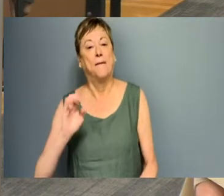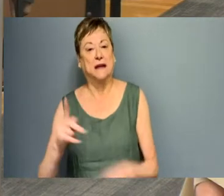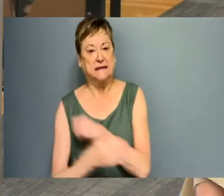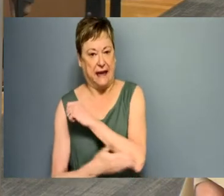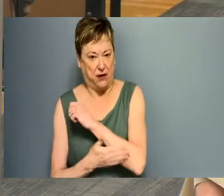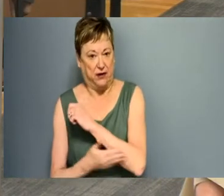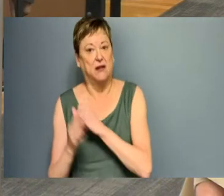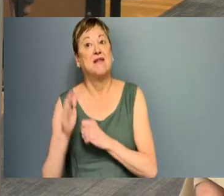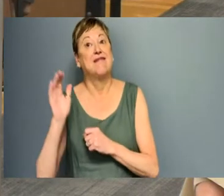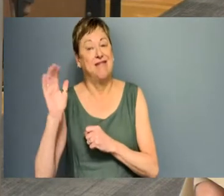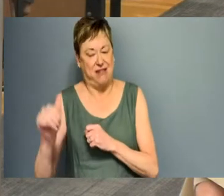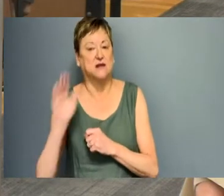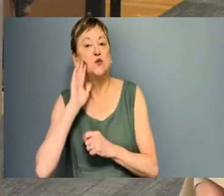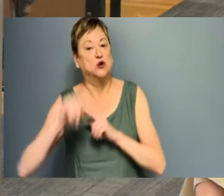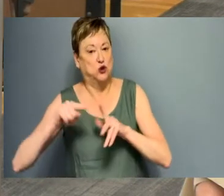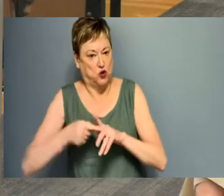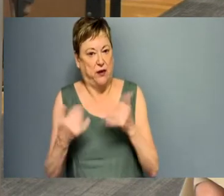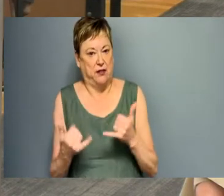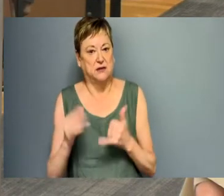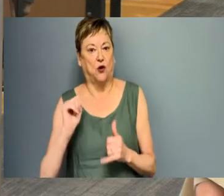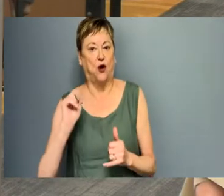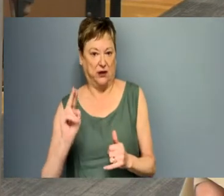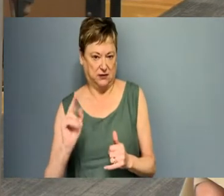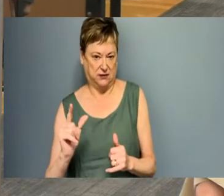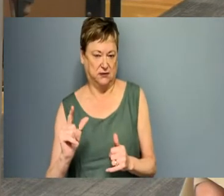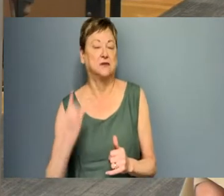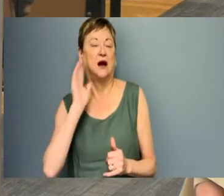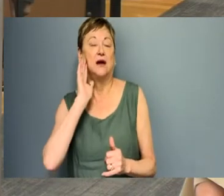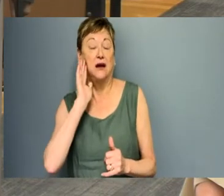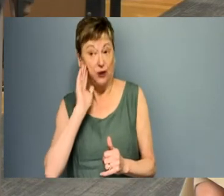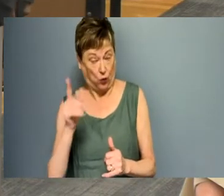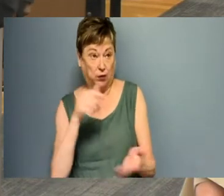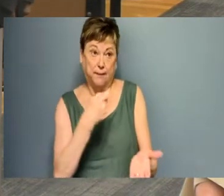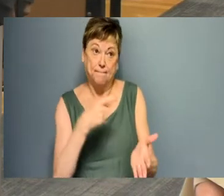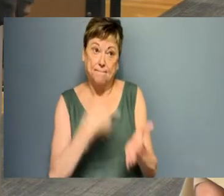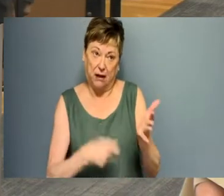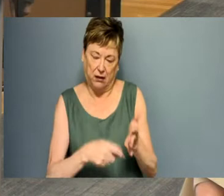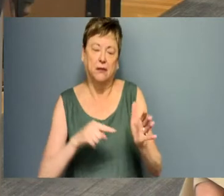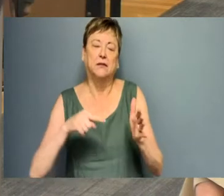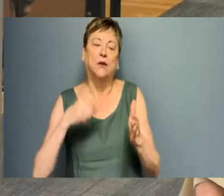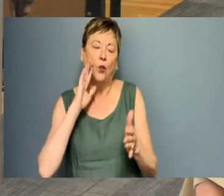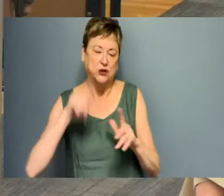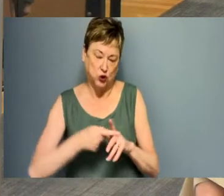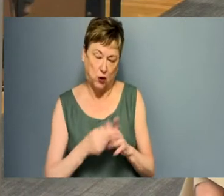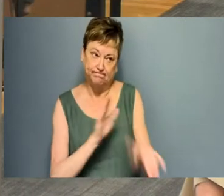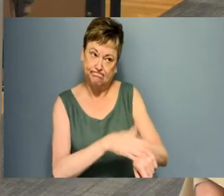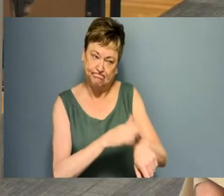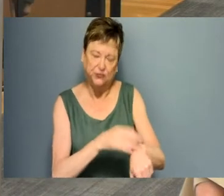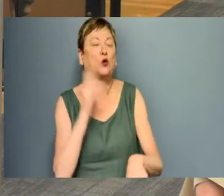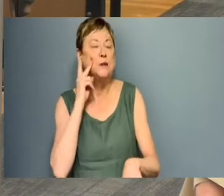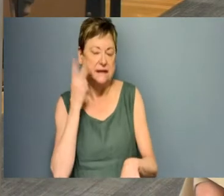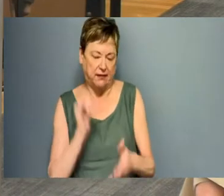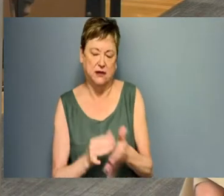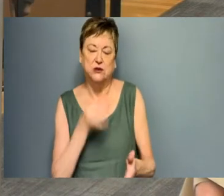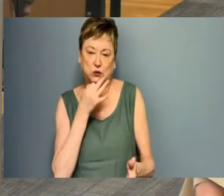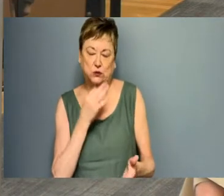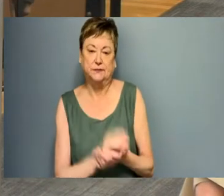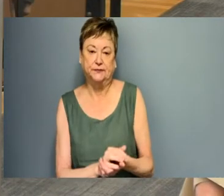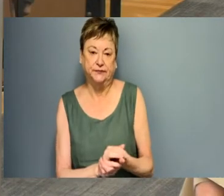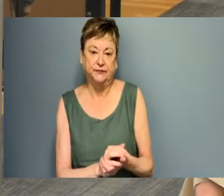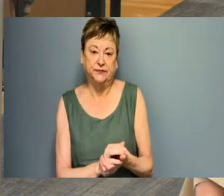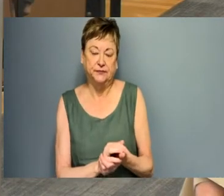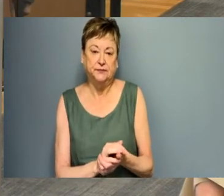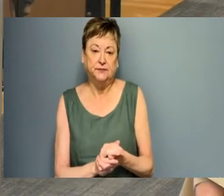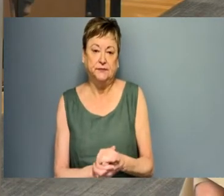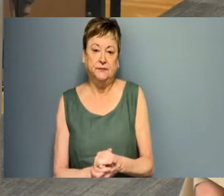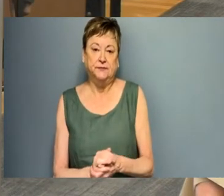in August. So the invoices will be rolling in, so fair warning that you'll be seeing that soon. To this